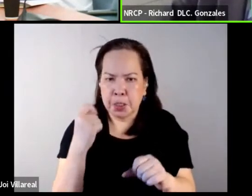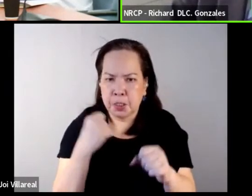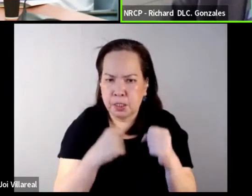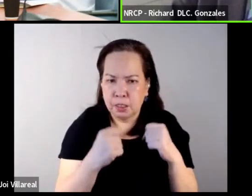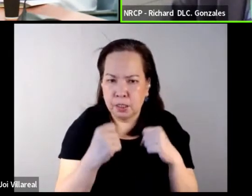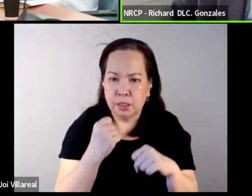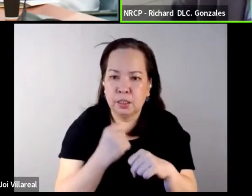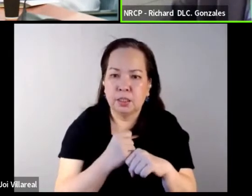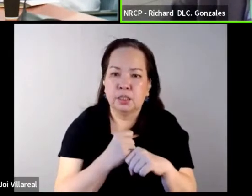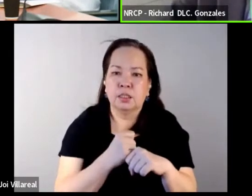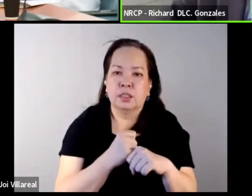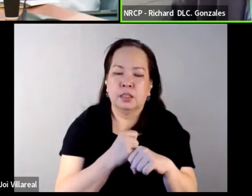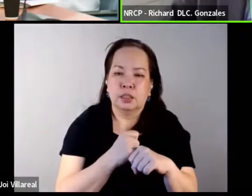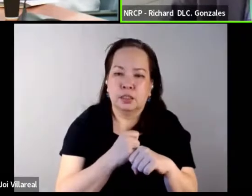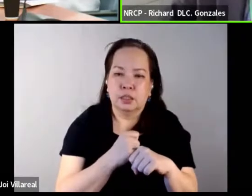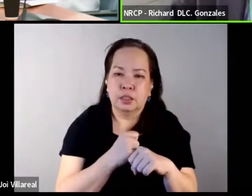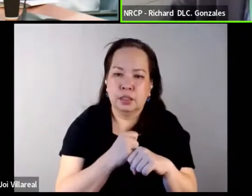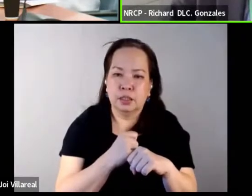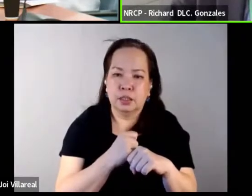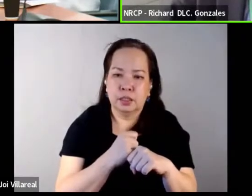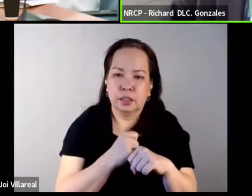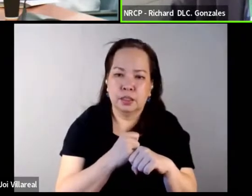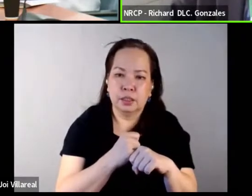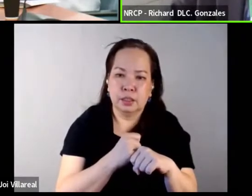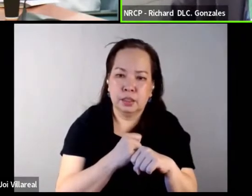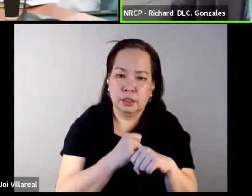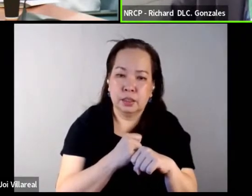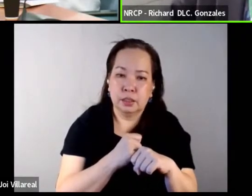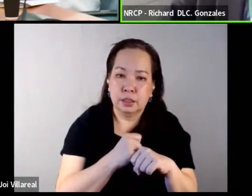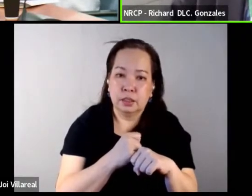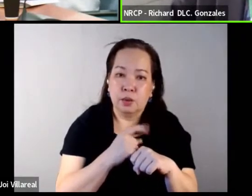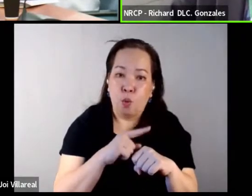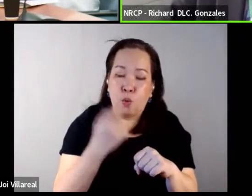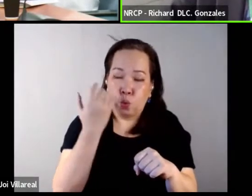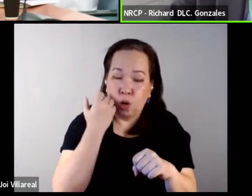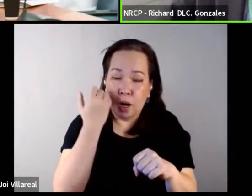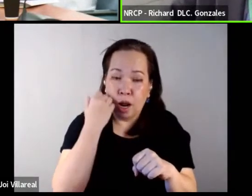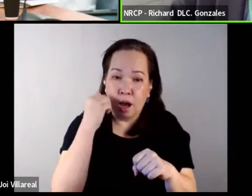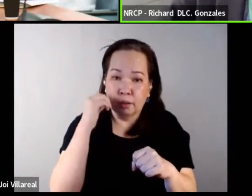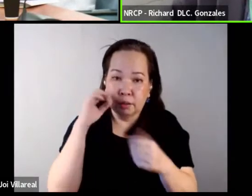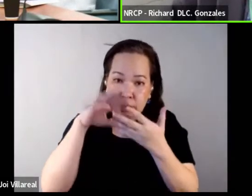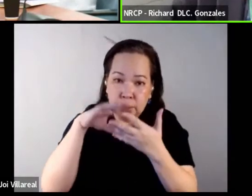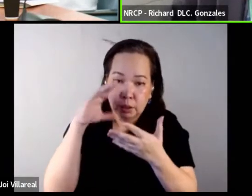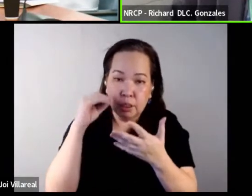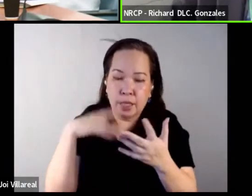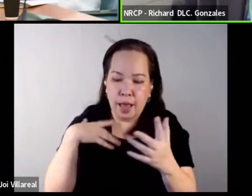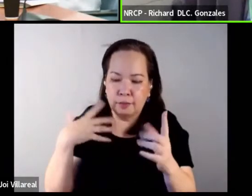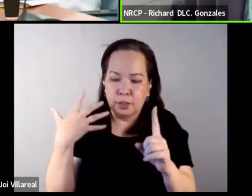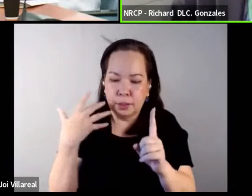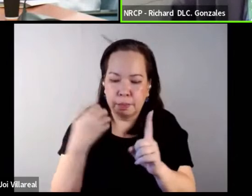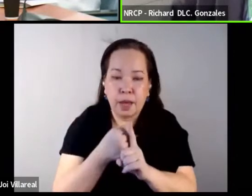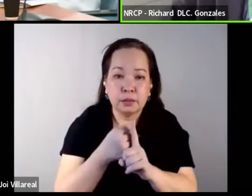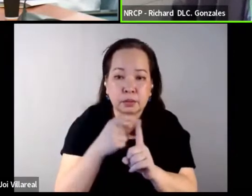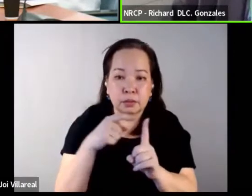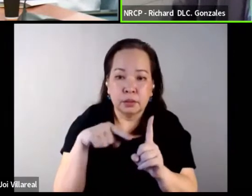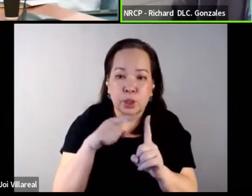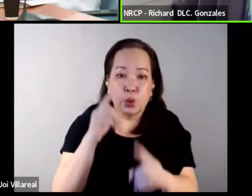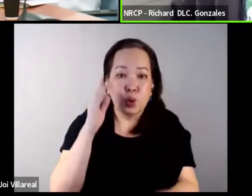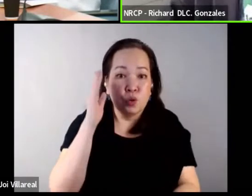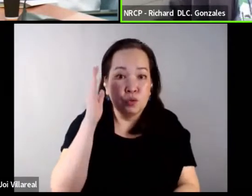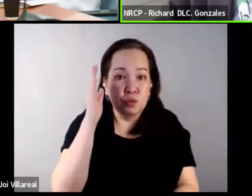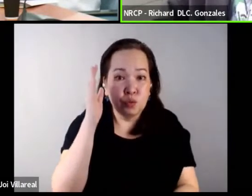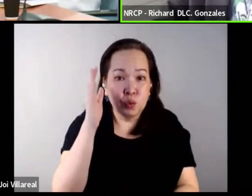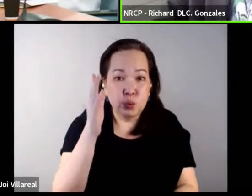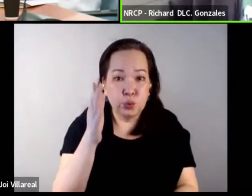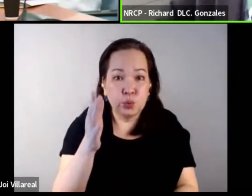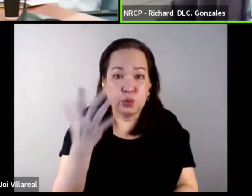additional year or additional year of learning loss will really have an impact on the future earnings